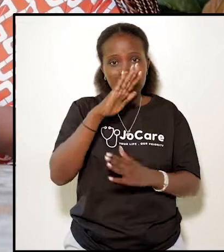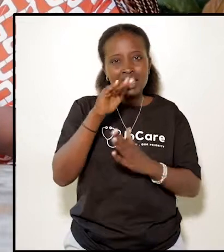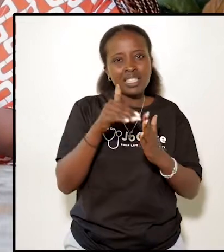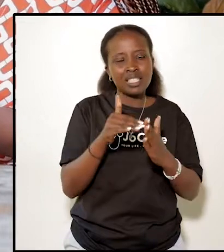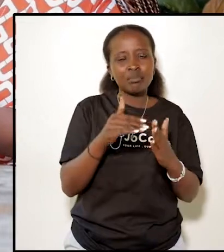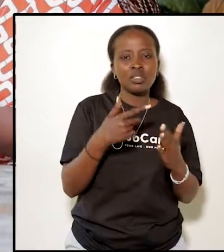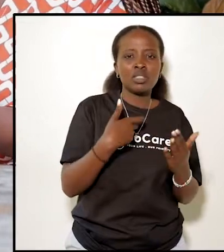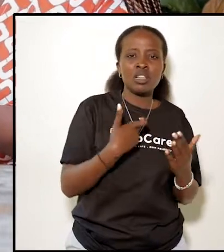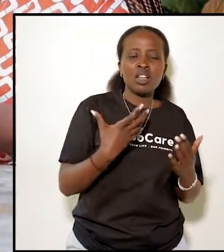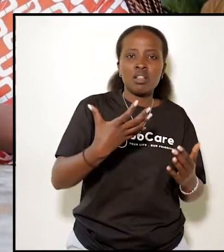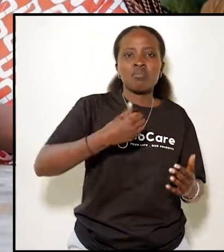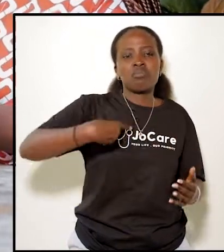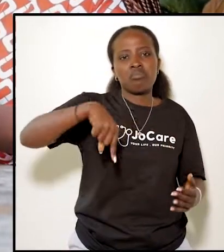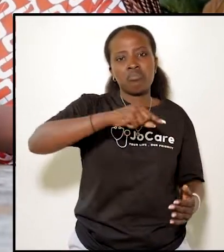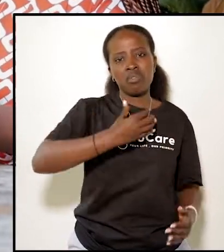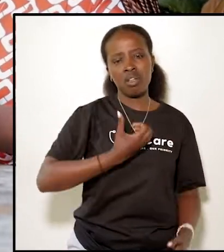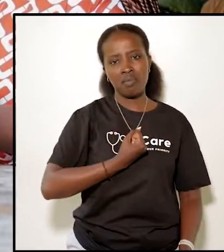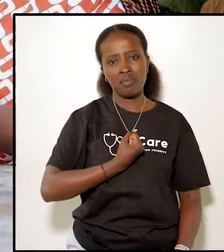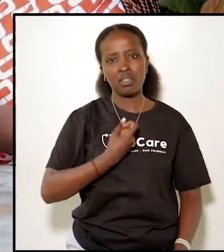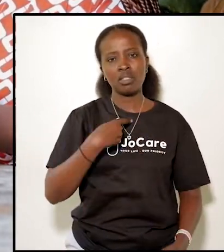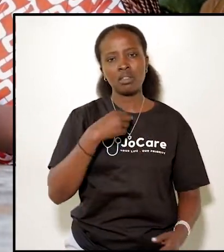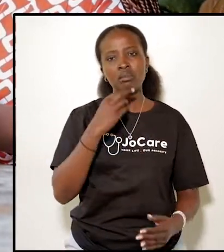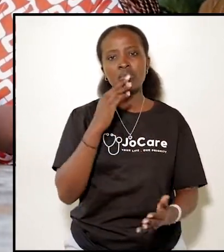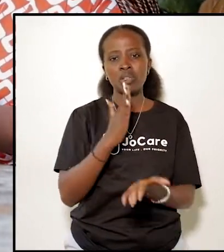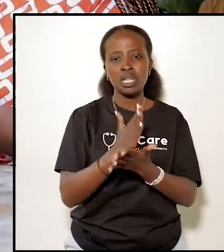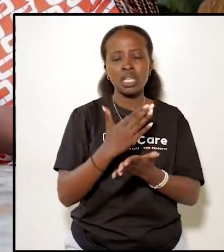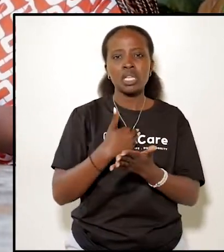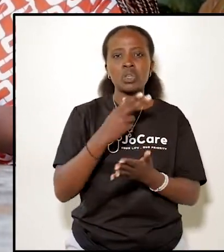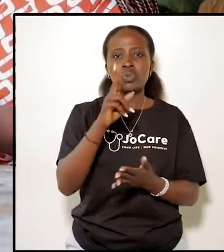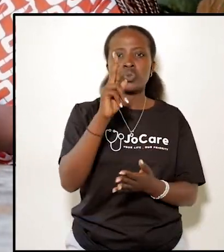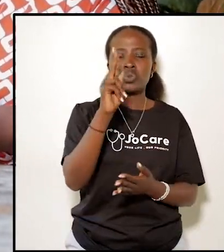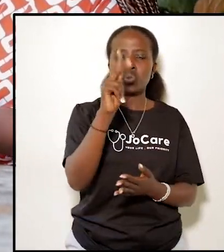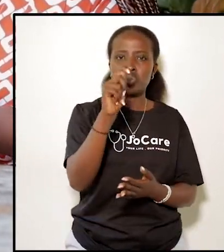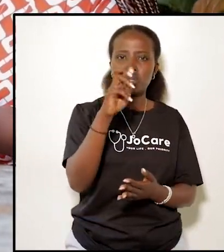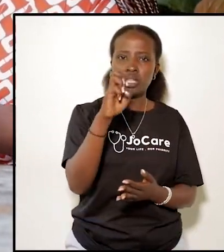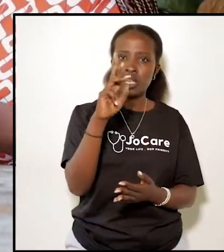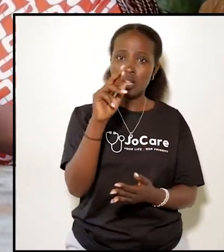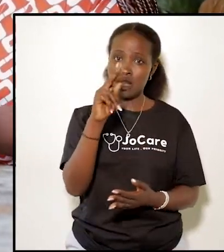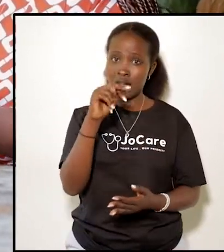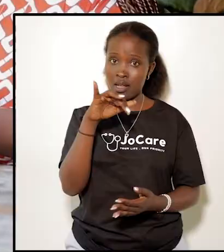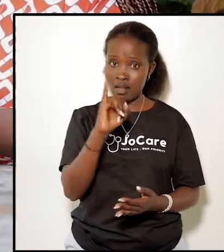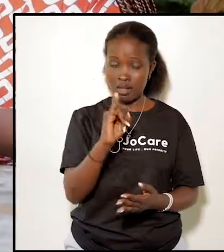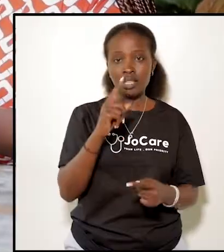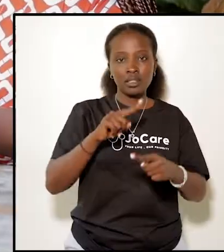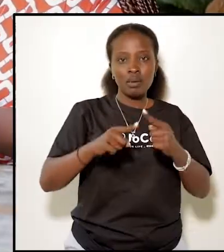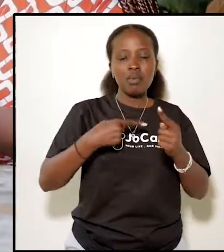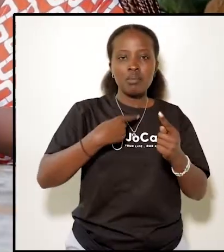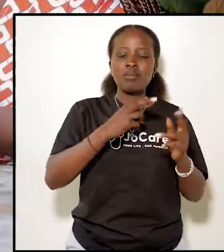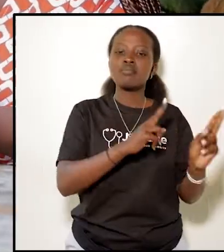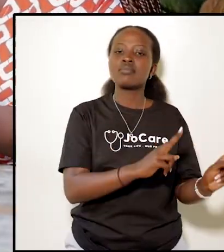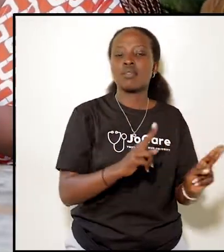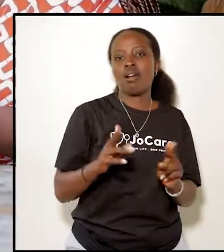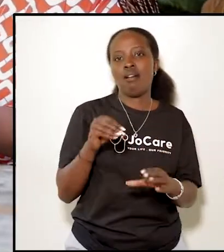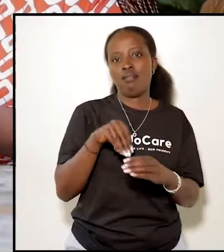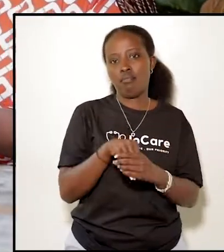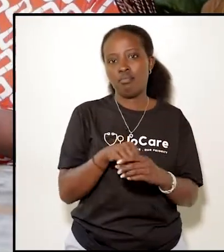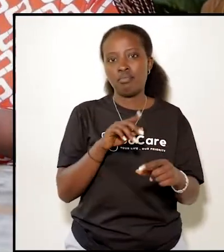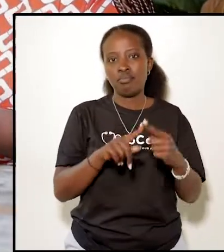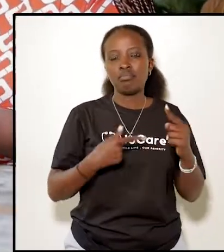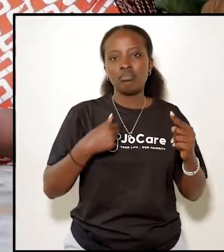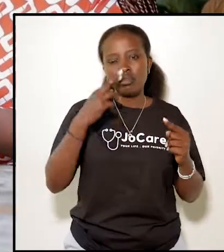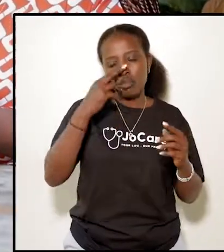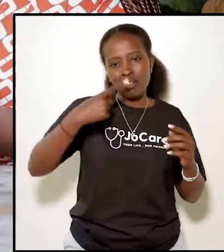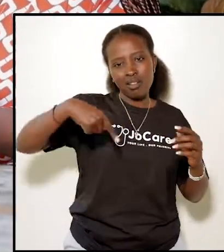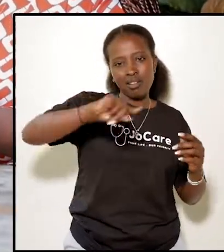polycystic ovarian syndrome. We may have also the uterine disease, where we may have abnormal bleeding due to